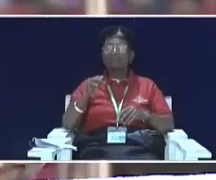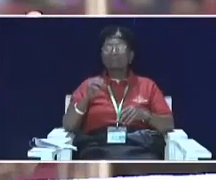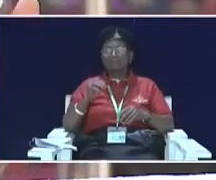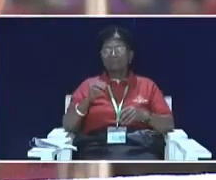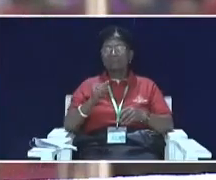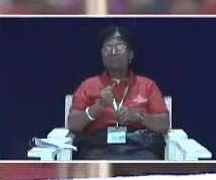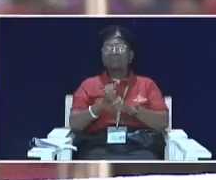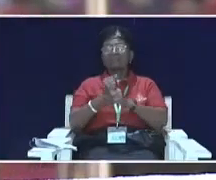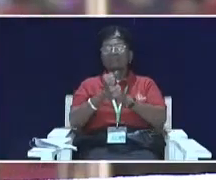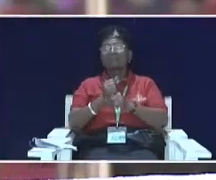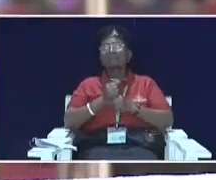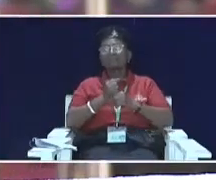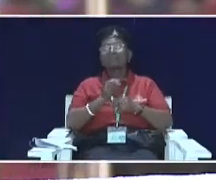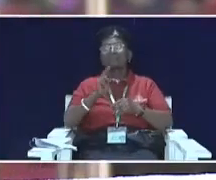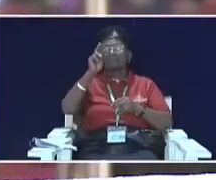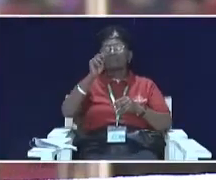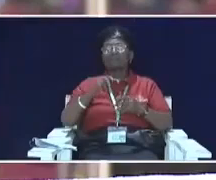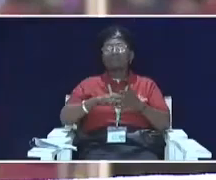God.